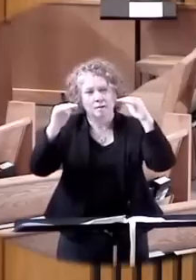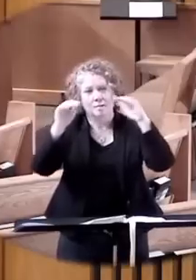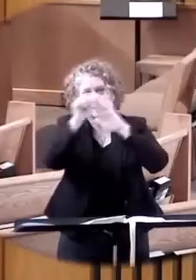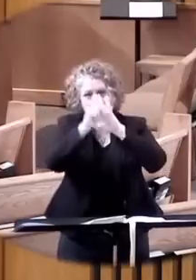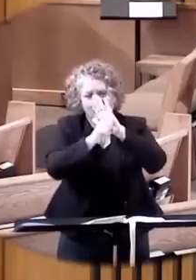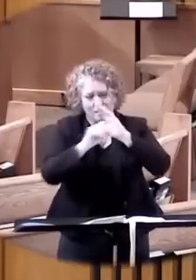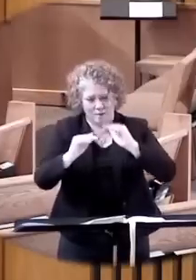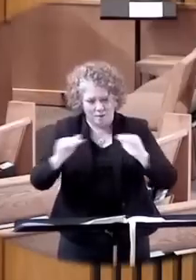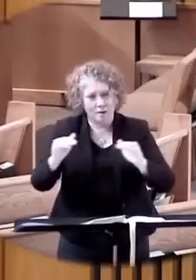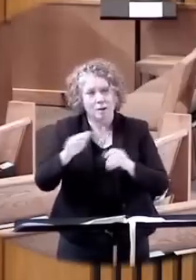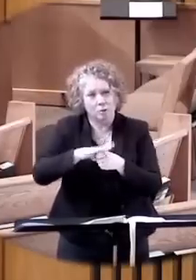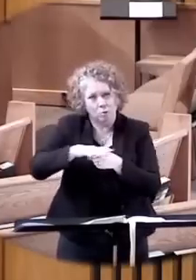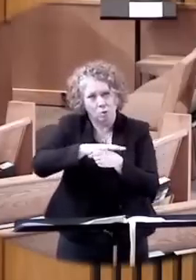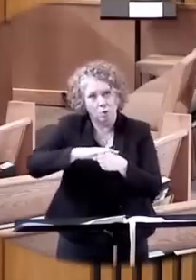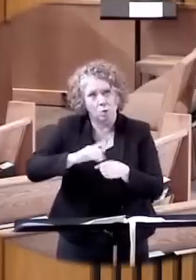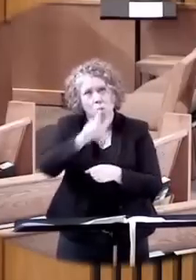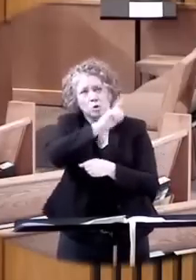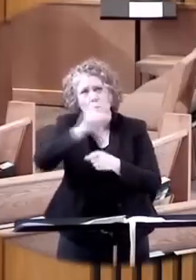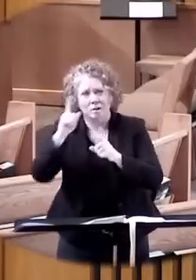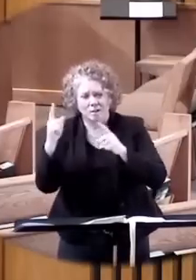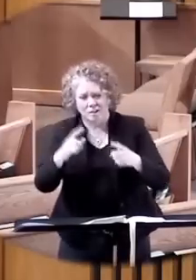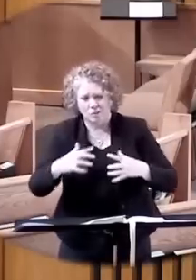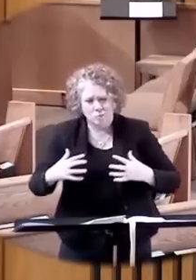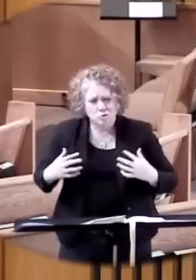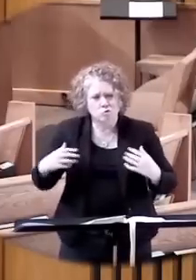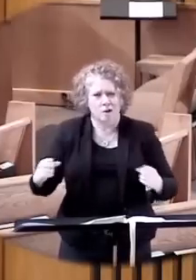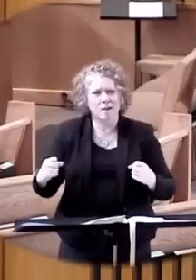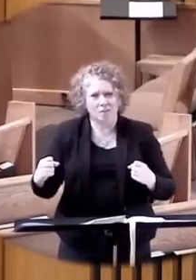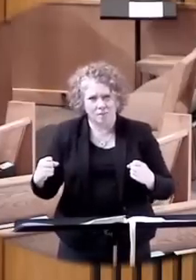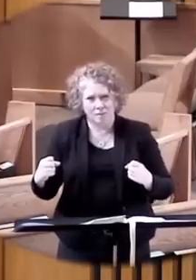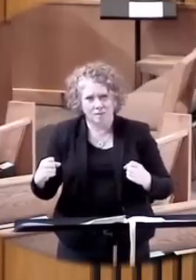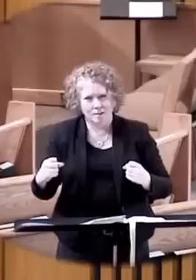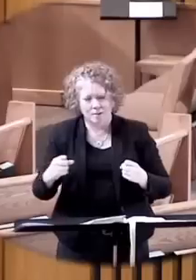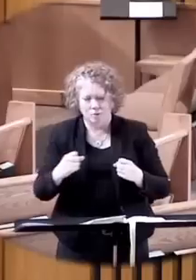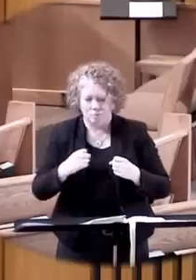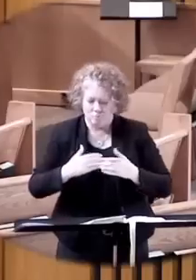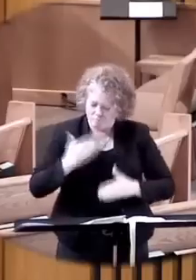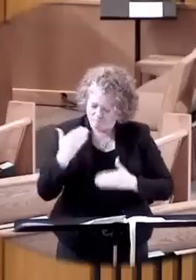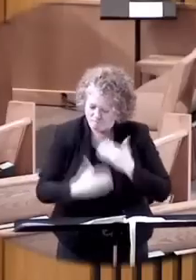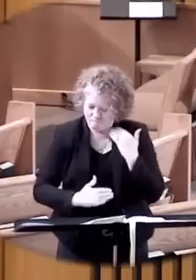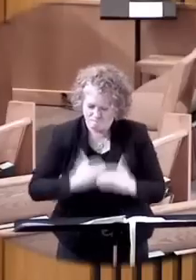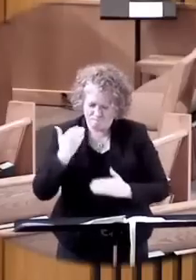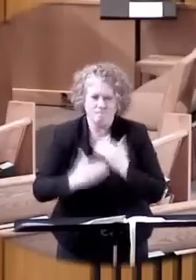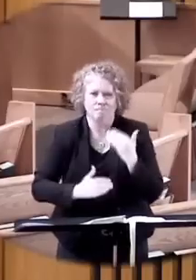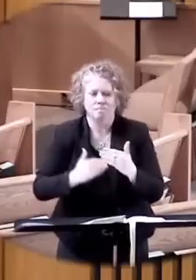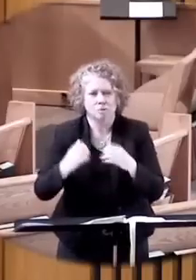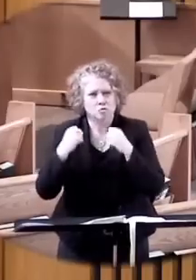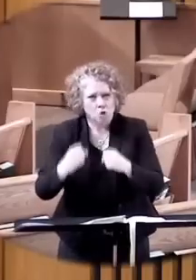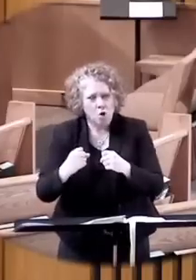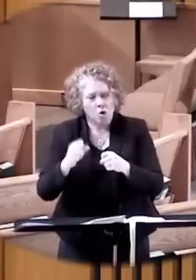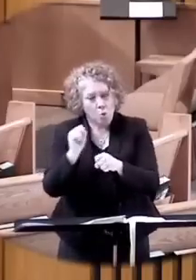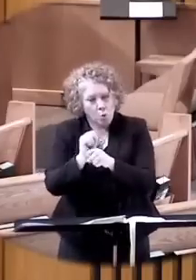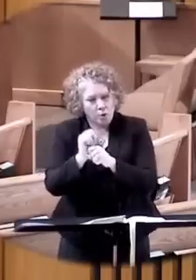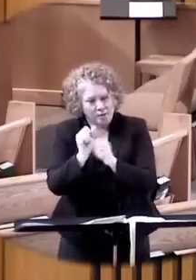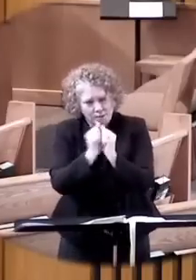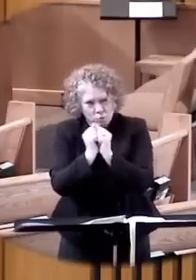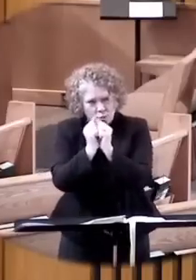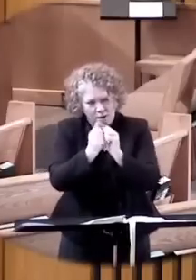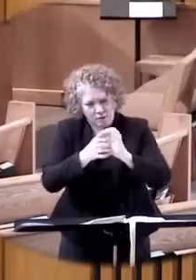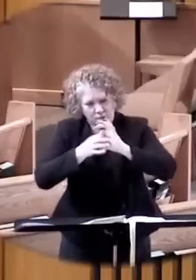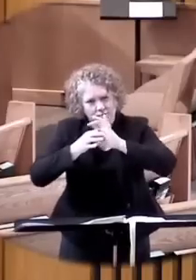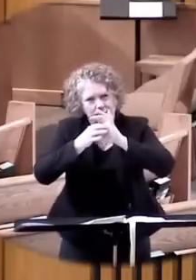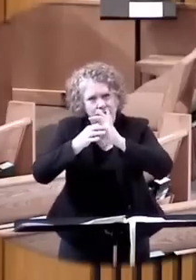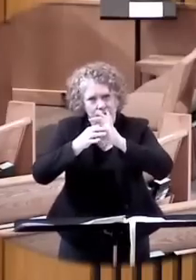may the Lord grant them fortitude to remain steadfast as they work together towards helping